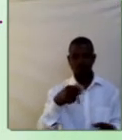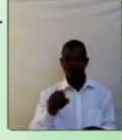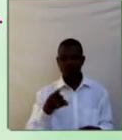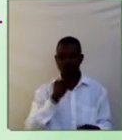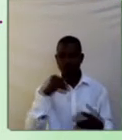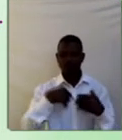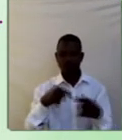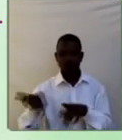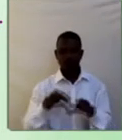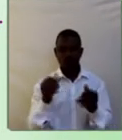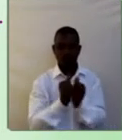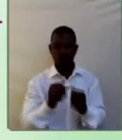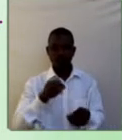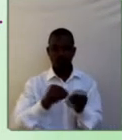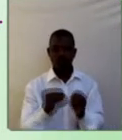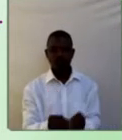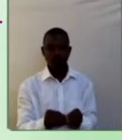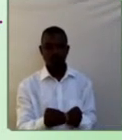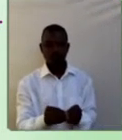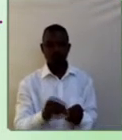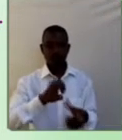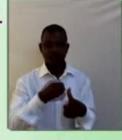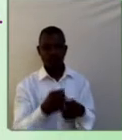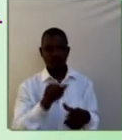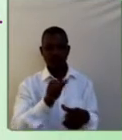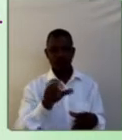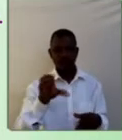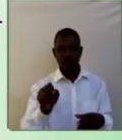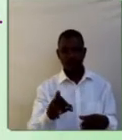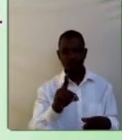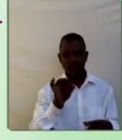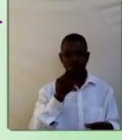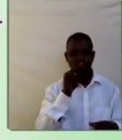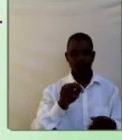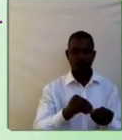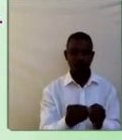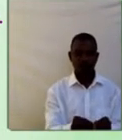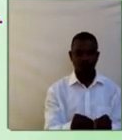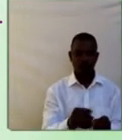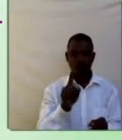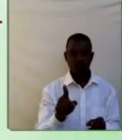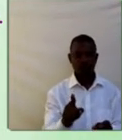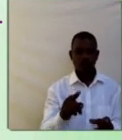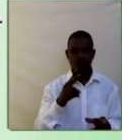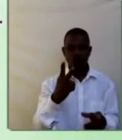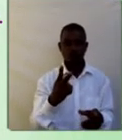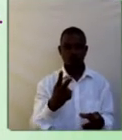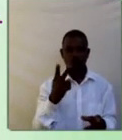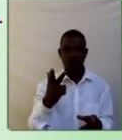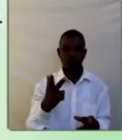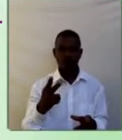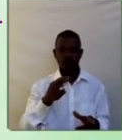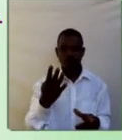pronoun has to do with number, either a cardinal number, 1, 2,